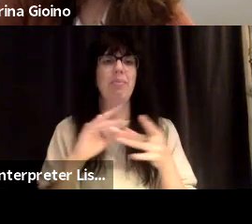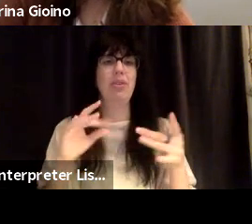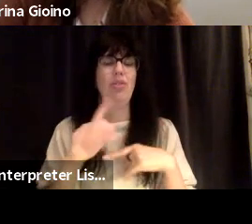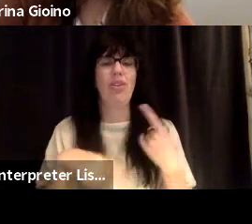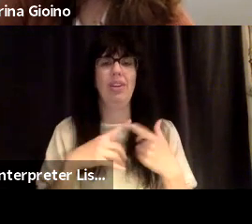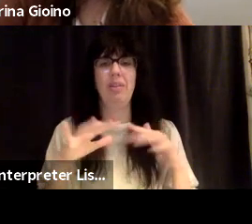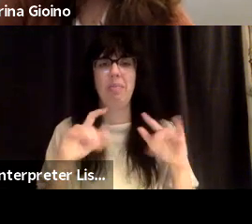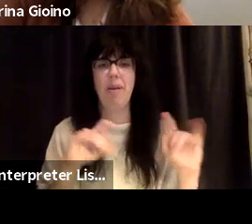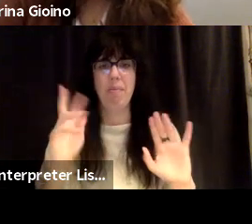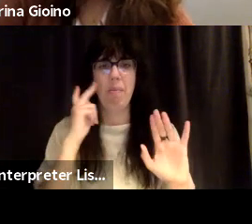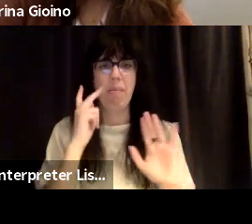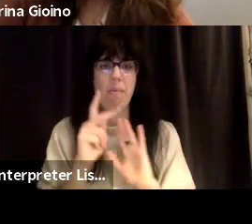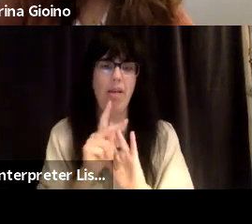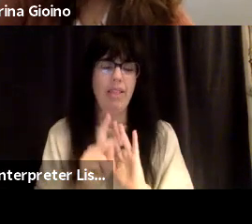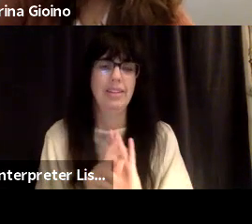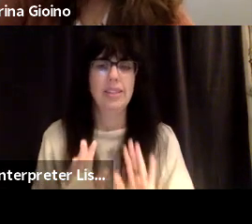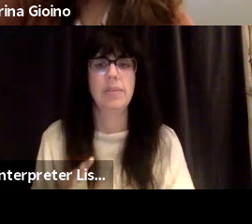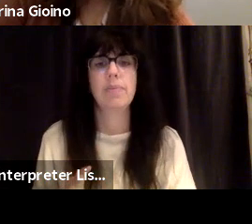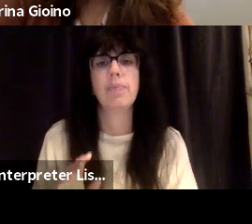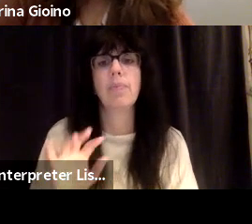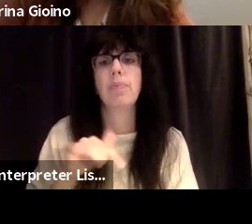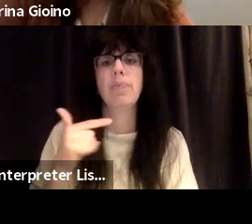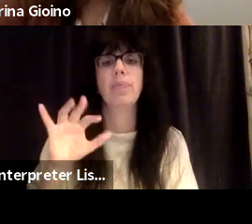you. Thank you, Felicia.